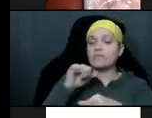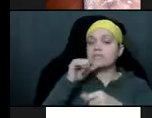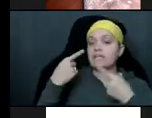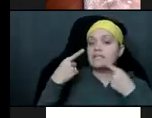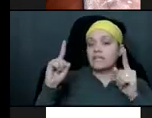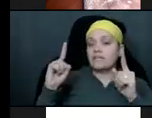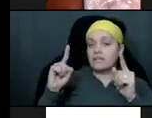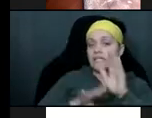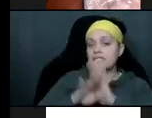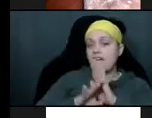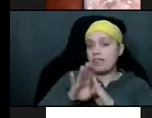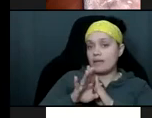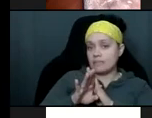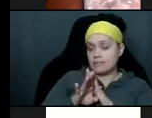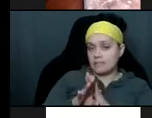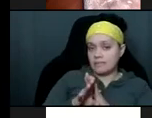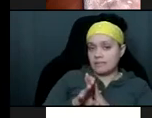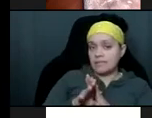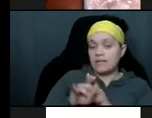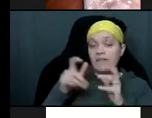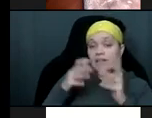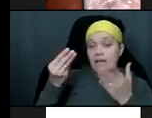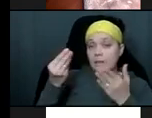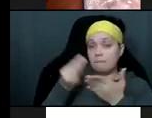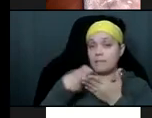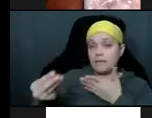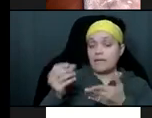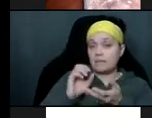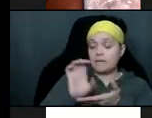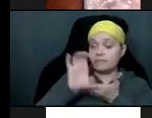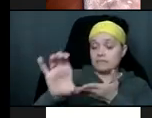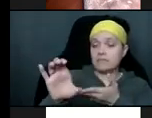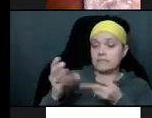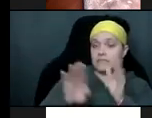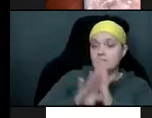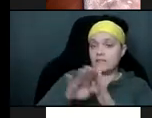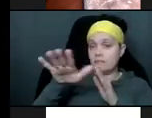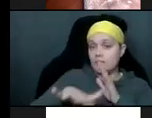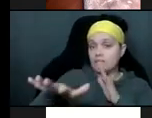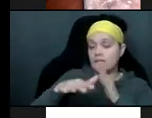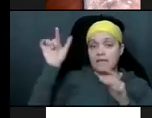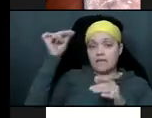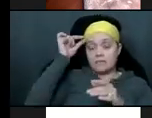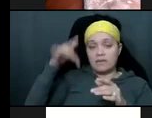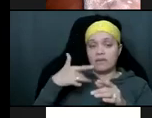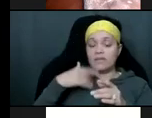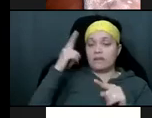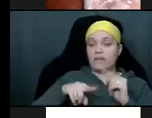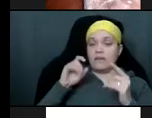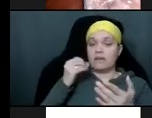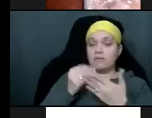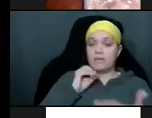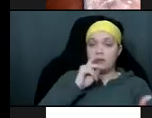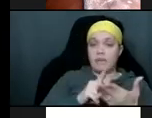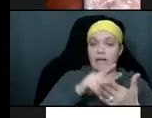significantly developed. If a lot of money had been spent developing the land, the government felt they could not return it, take it